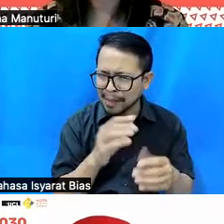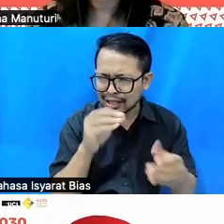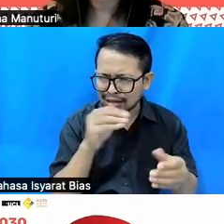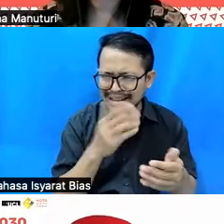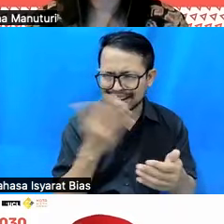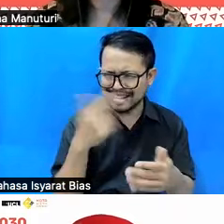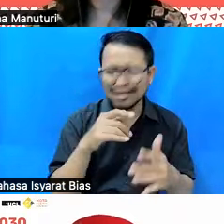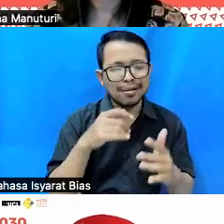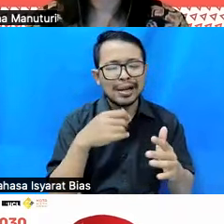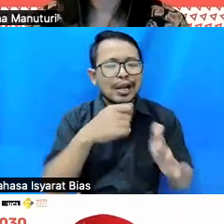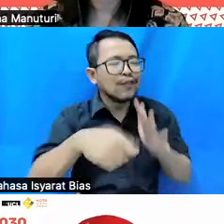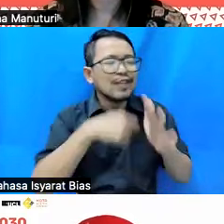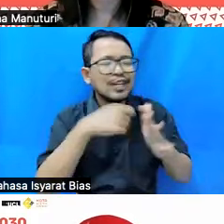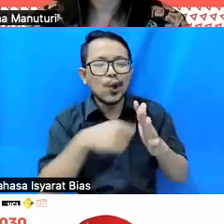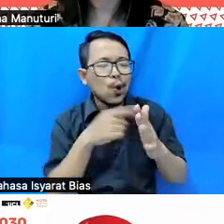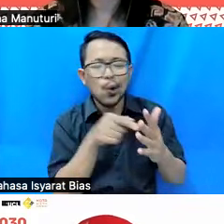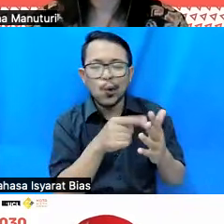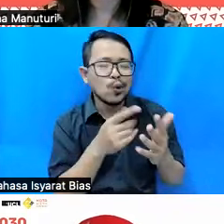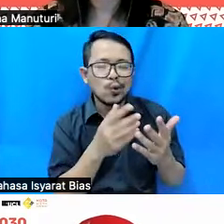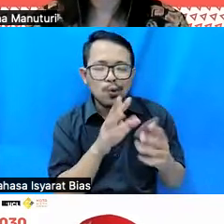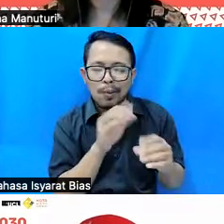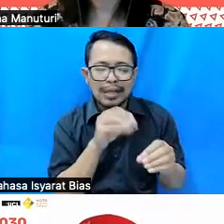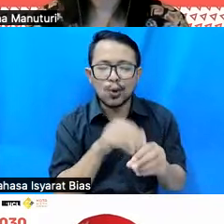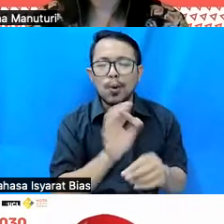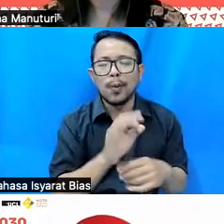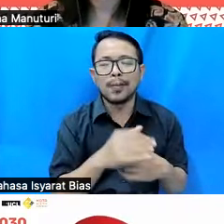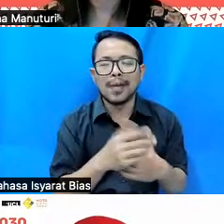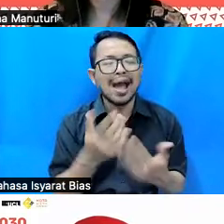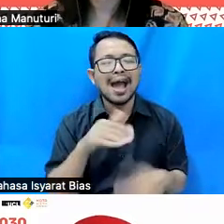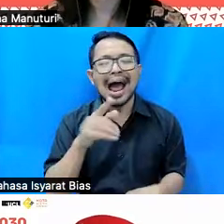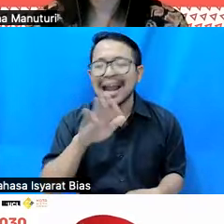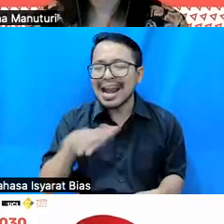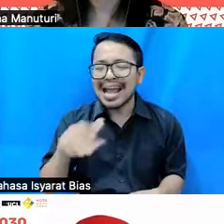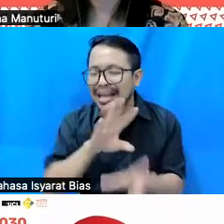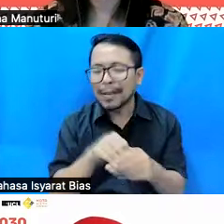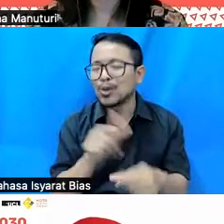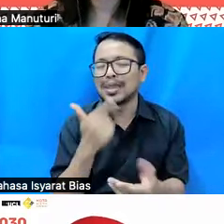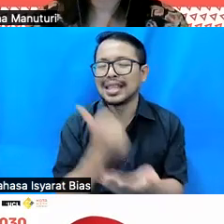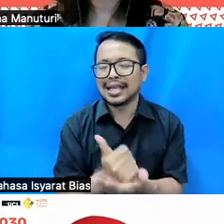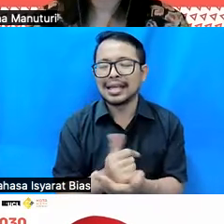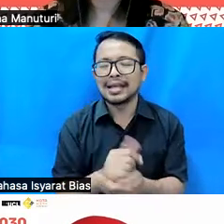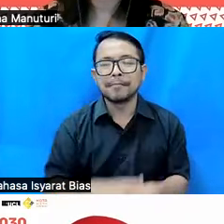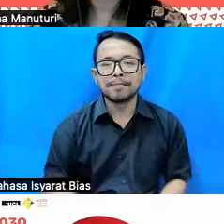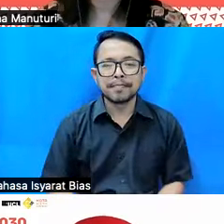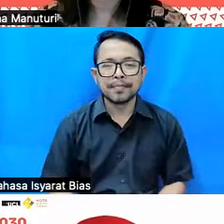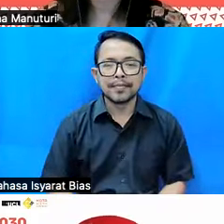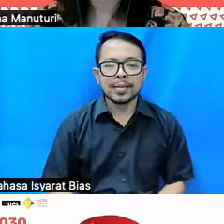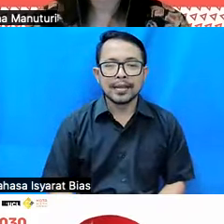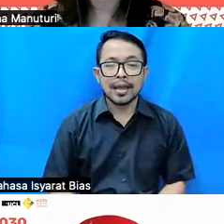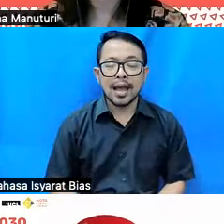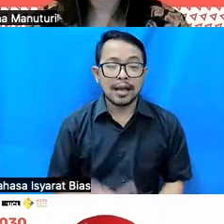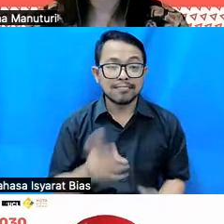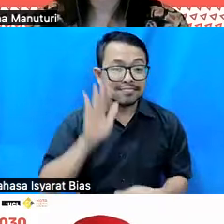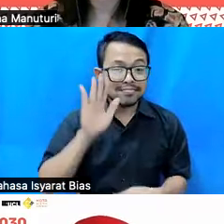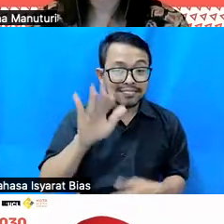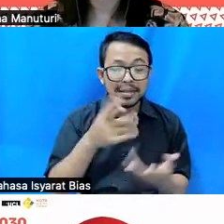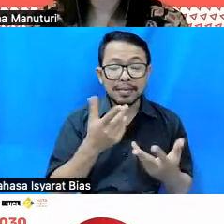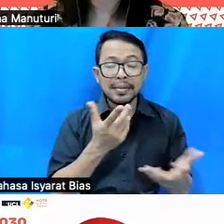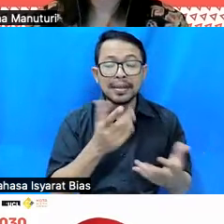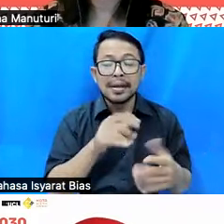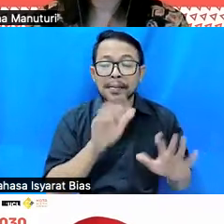being shown in the video. So children are very important in the future context. Now, another opportunities, the